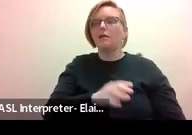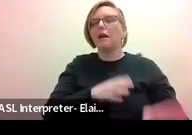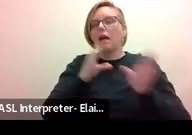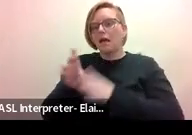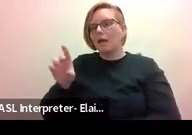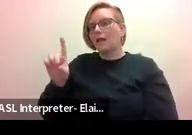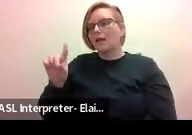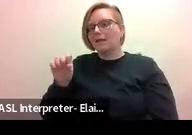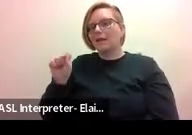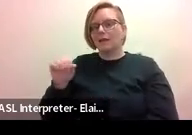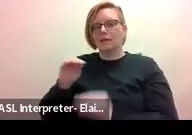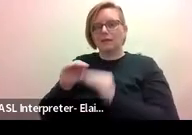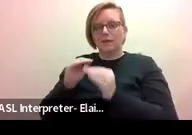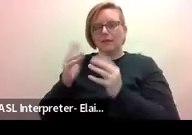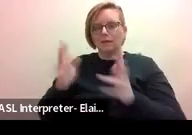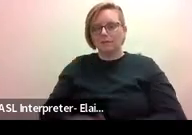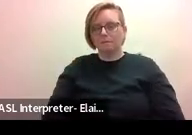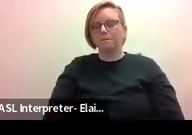fixed.